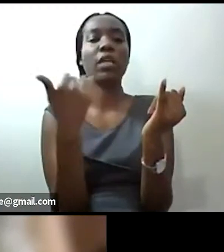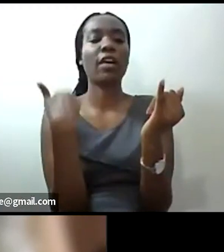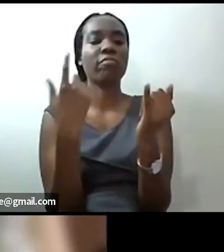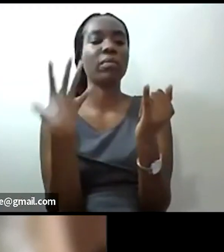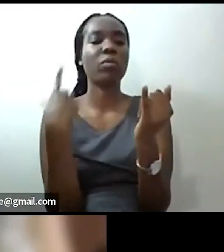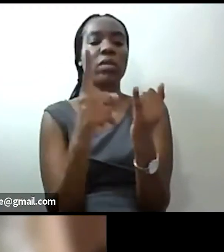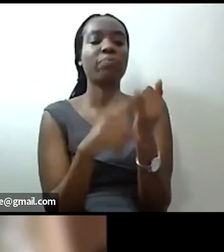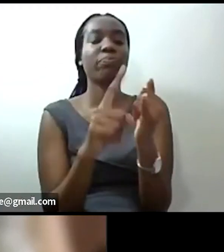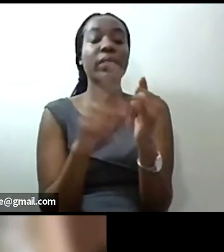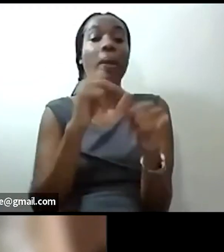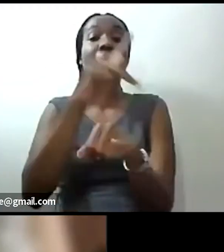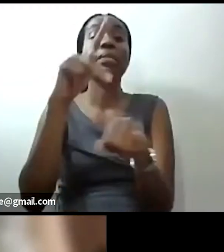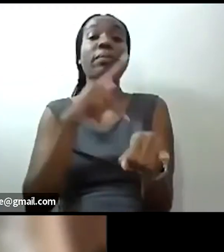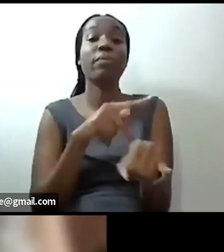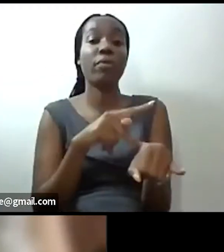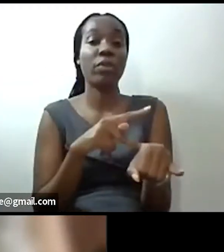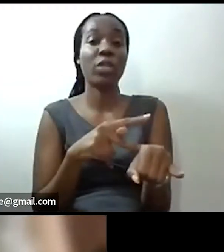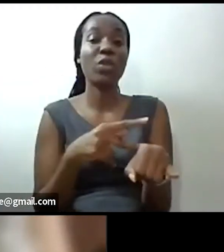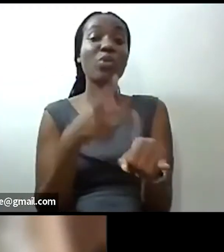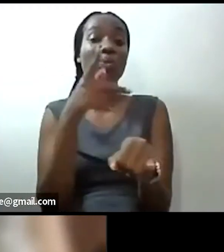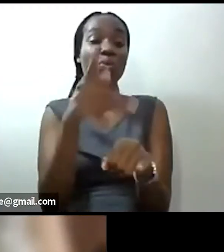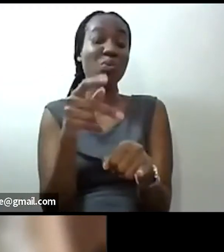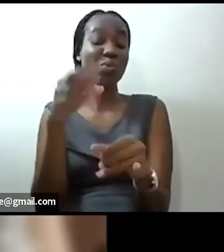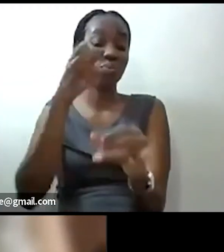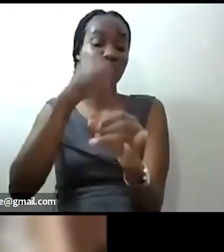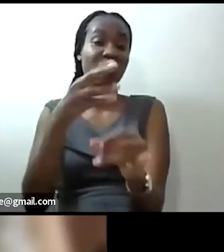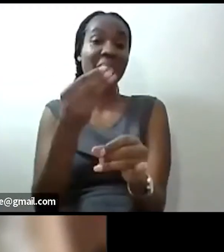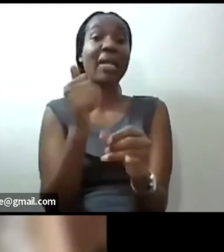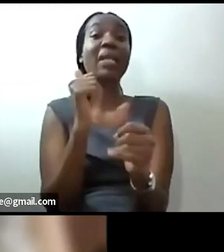in, the interest that is agreed in advance, or